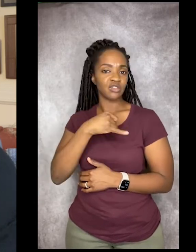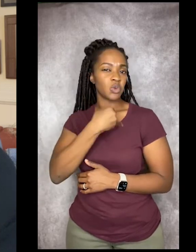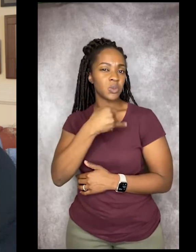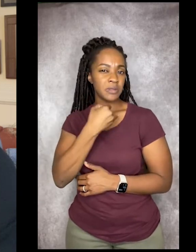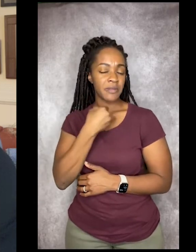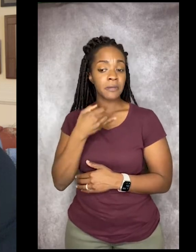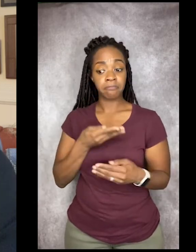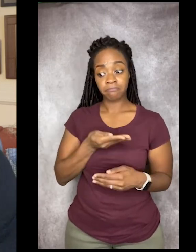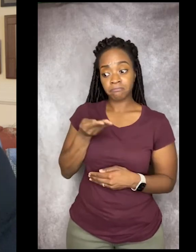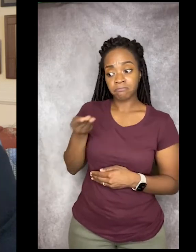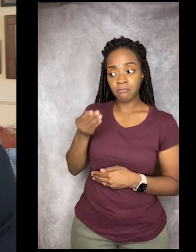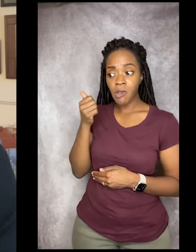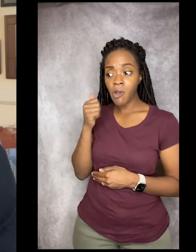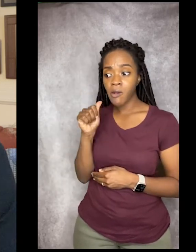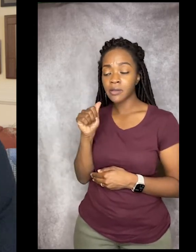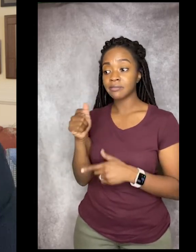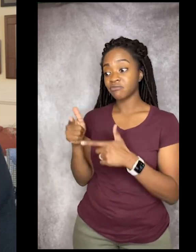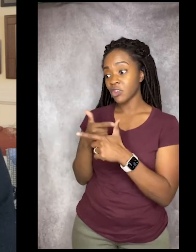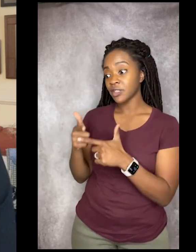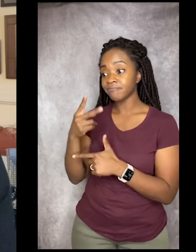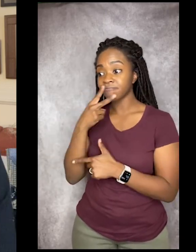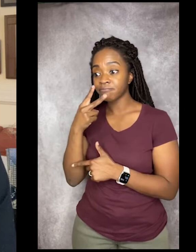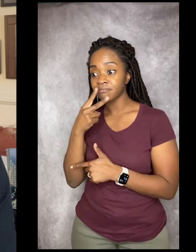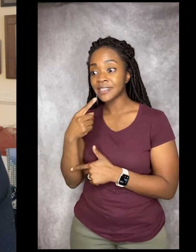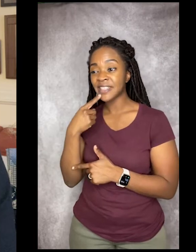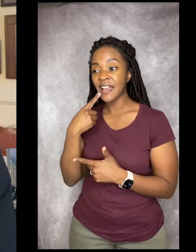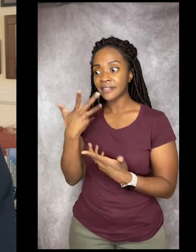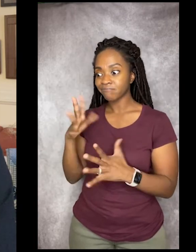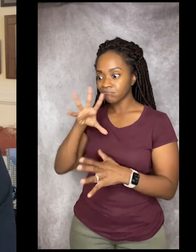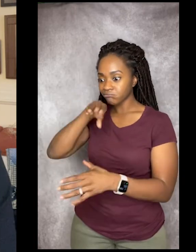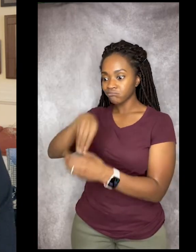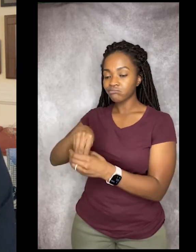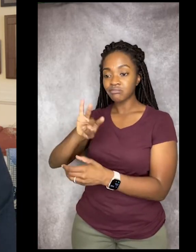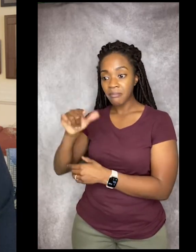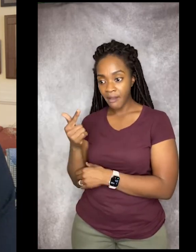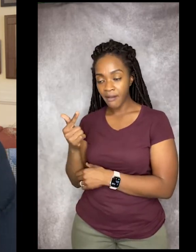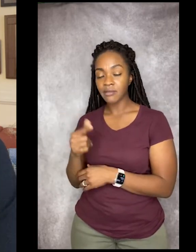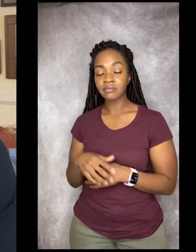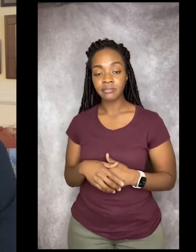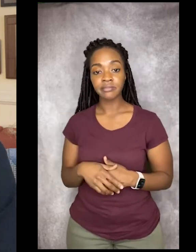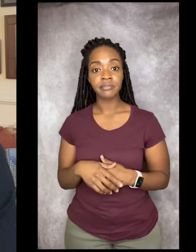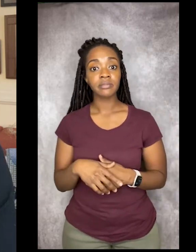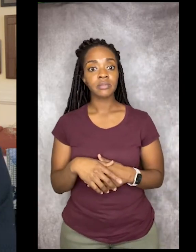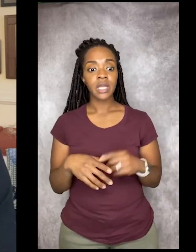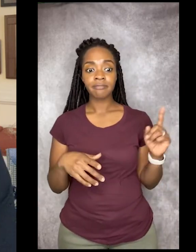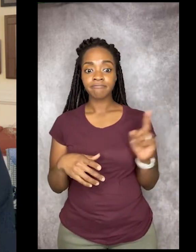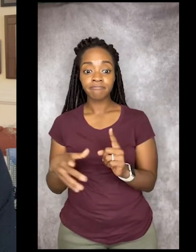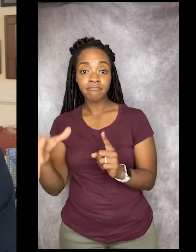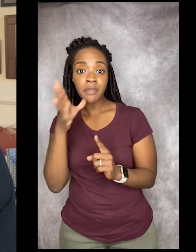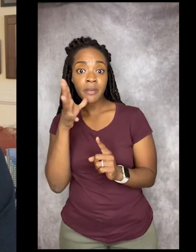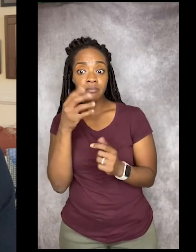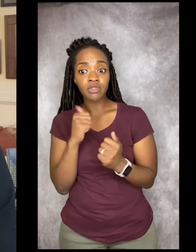Joseph passed his aunt her cigarettes and change and said it was in the bag when she asked for it again. Then he went to his mom and